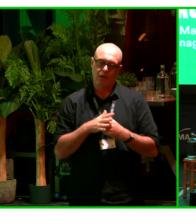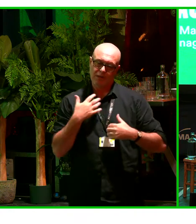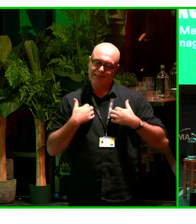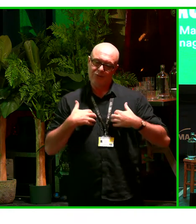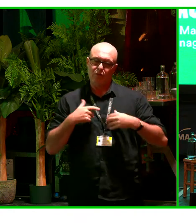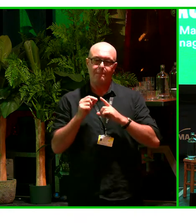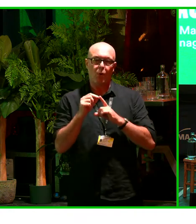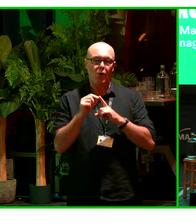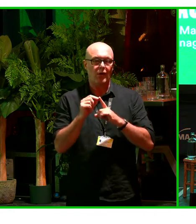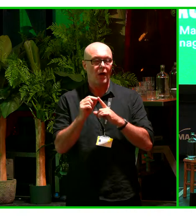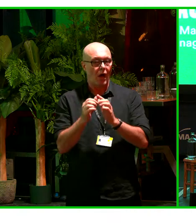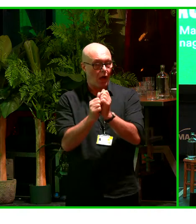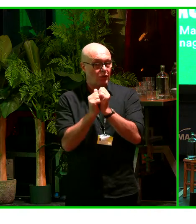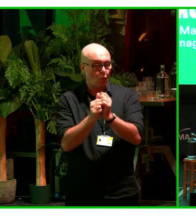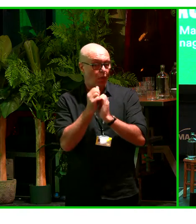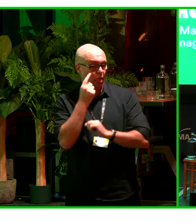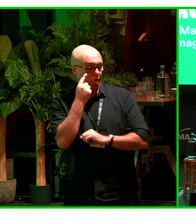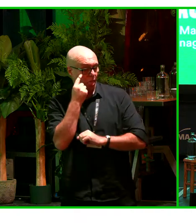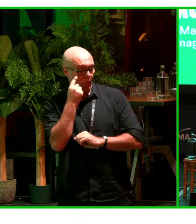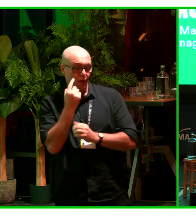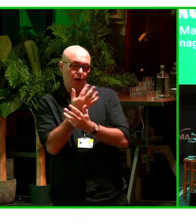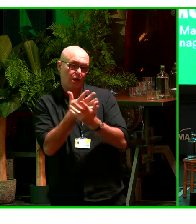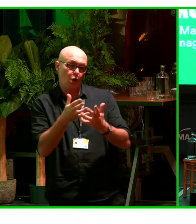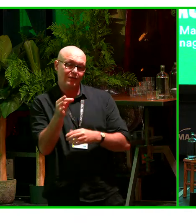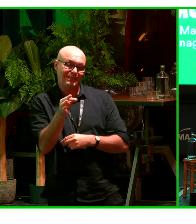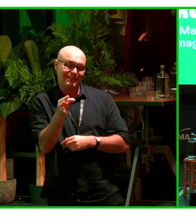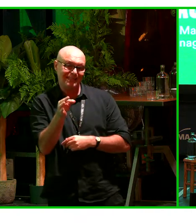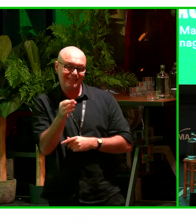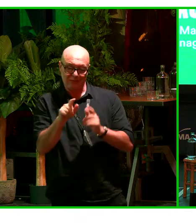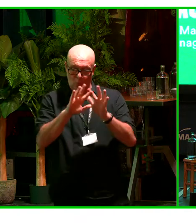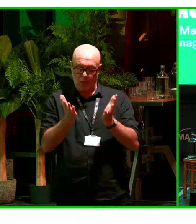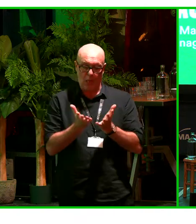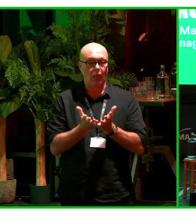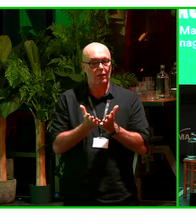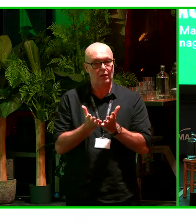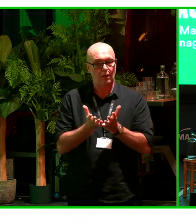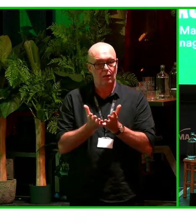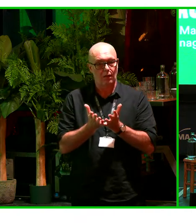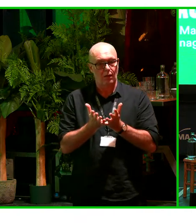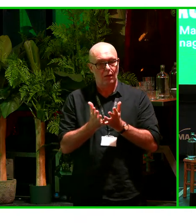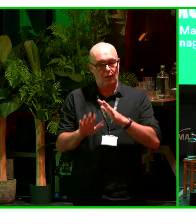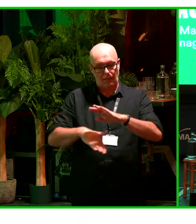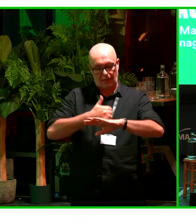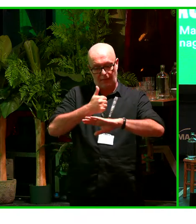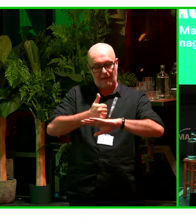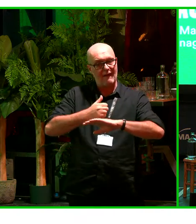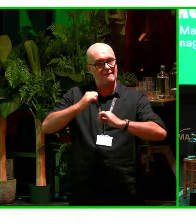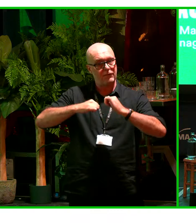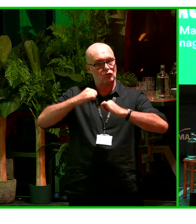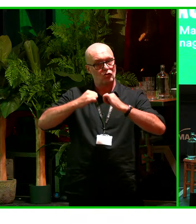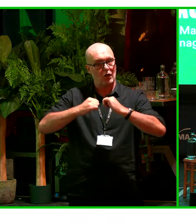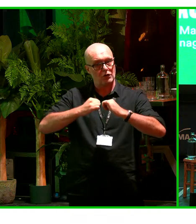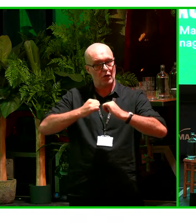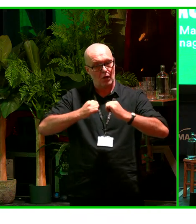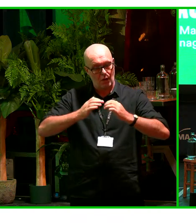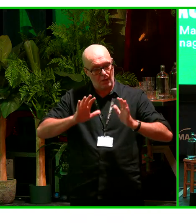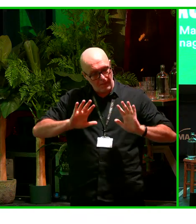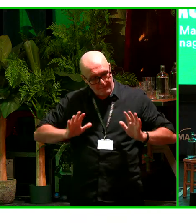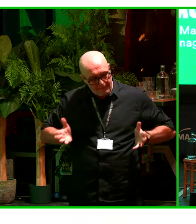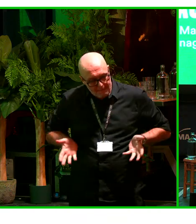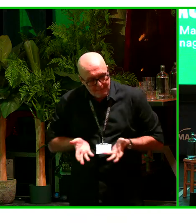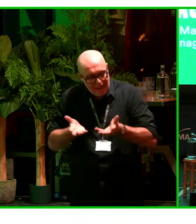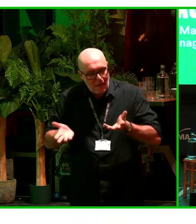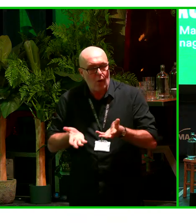point. It's worth noting that in many cities across the world, the infrastructure that powers the economy is the age of